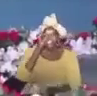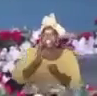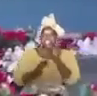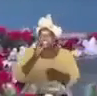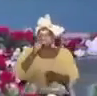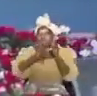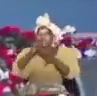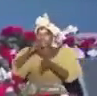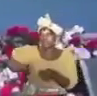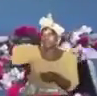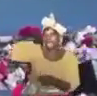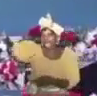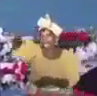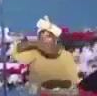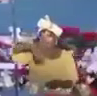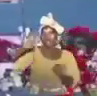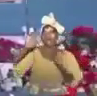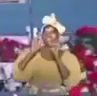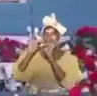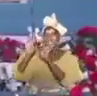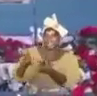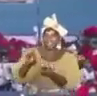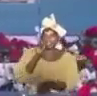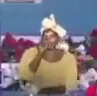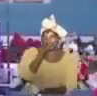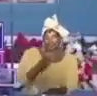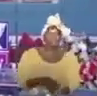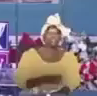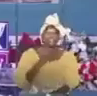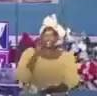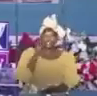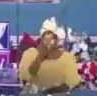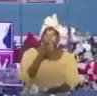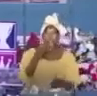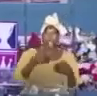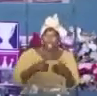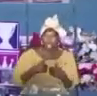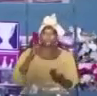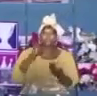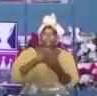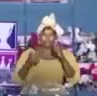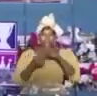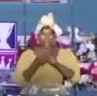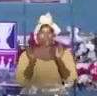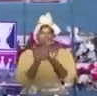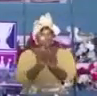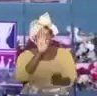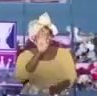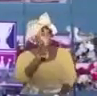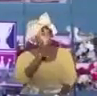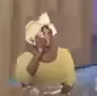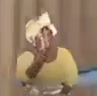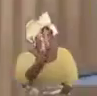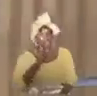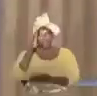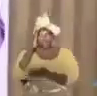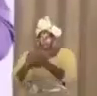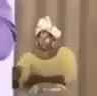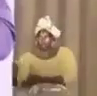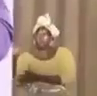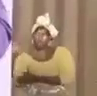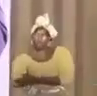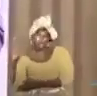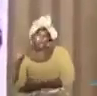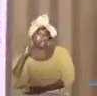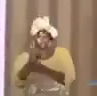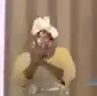you, it's not just a spiritual problem. You are perpetually violating something. Somebody should like you enough,